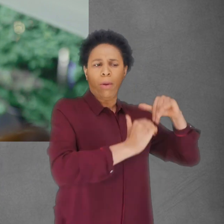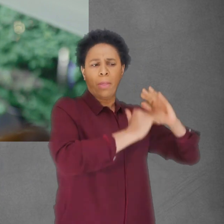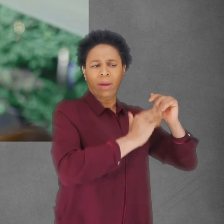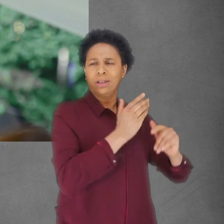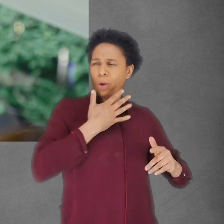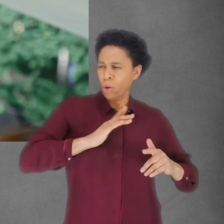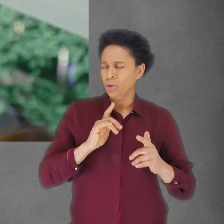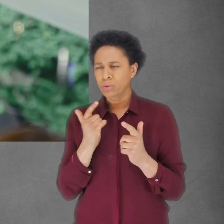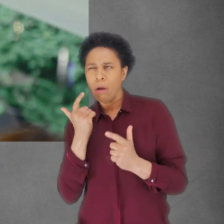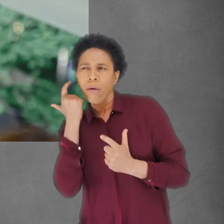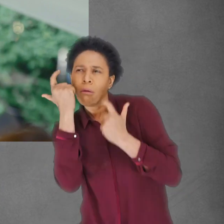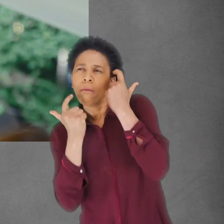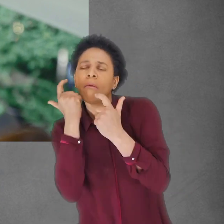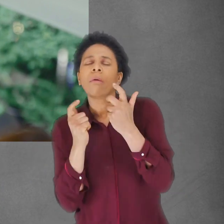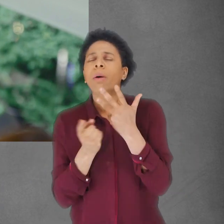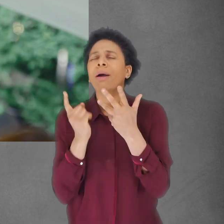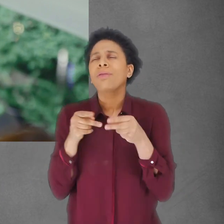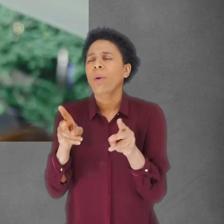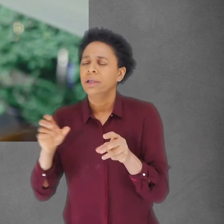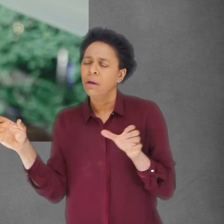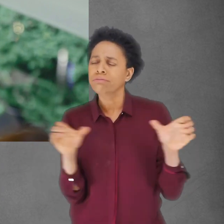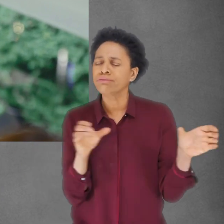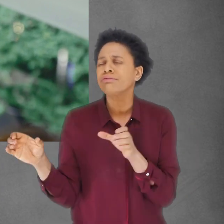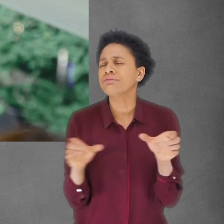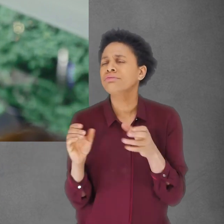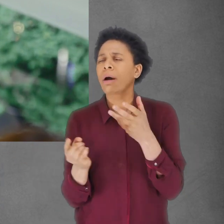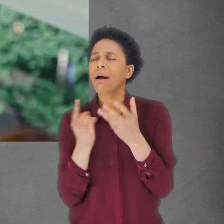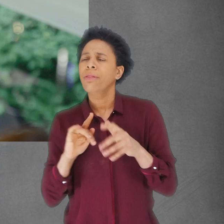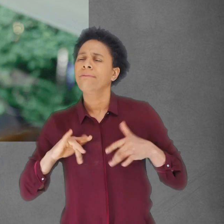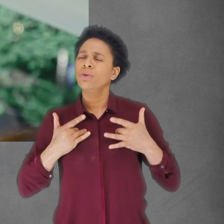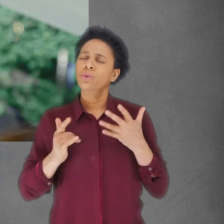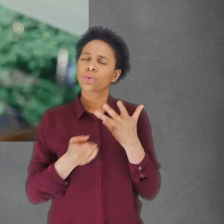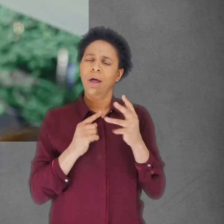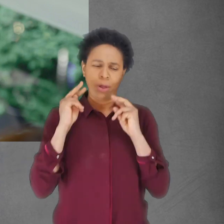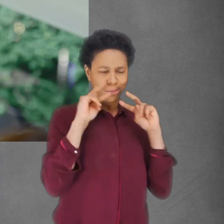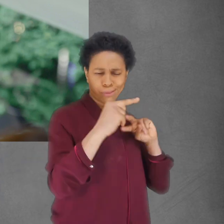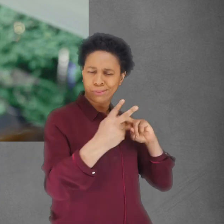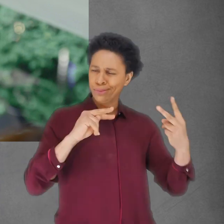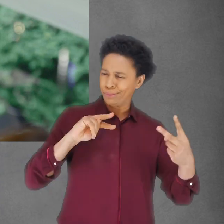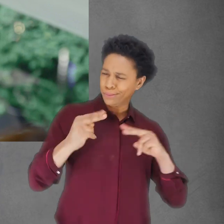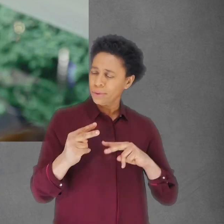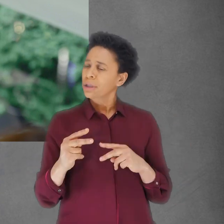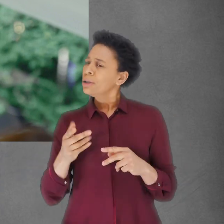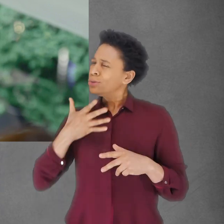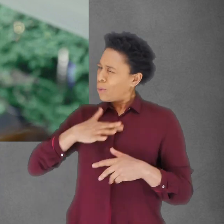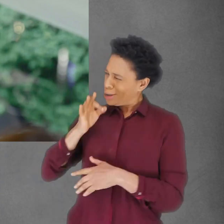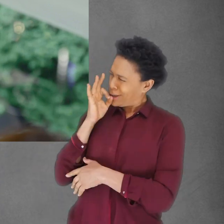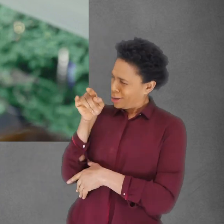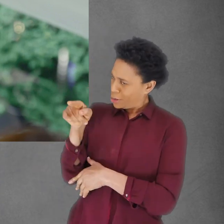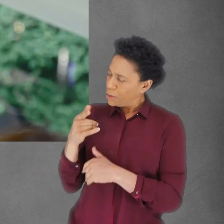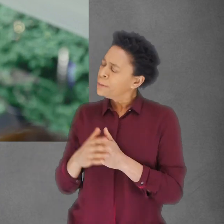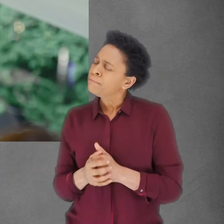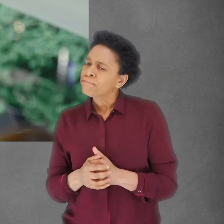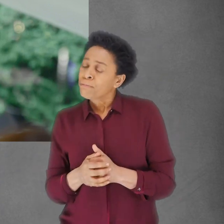of who it enabled and who it invited to bring sort of other voices and to be a platform for